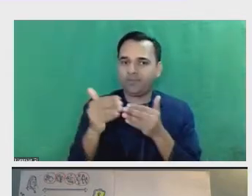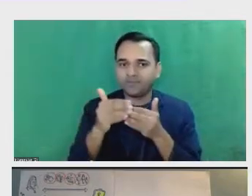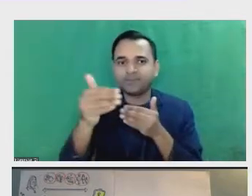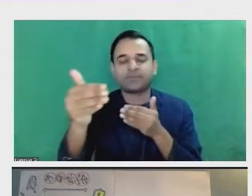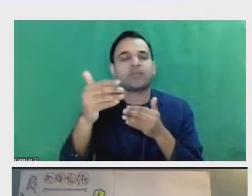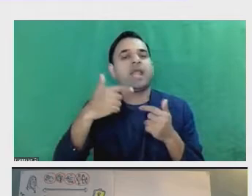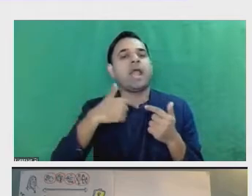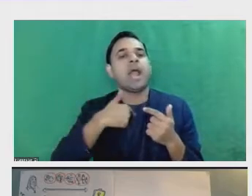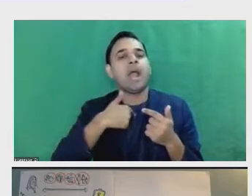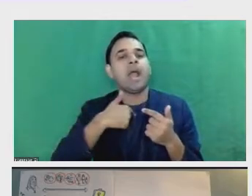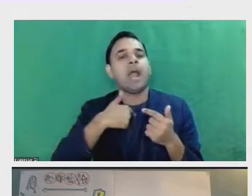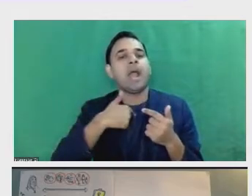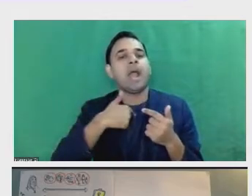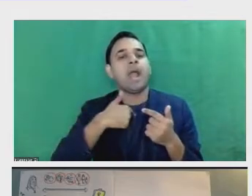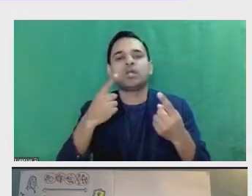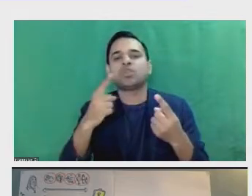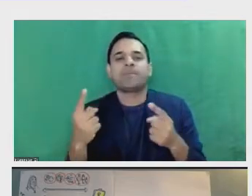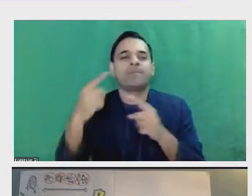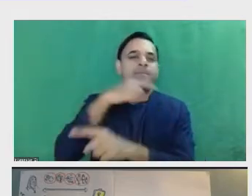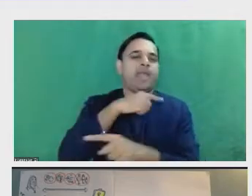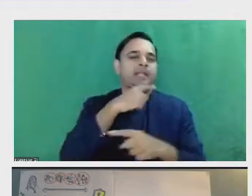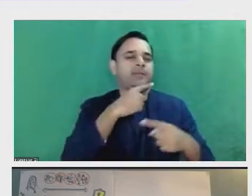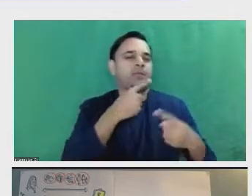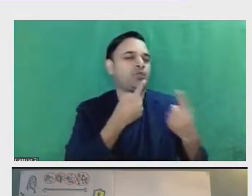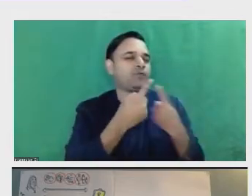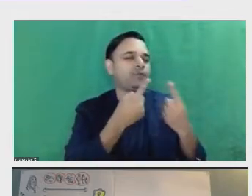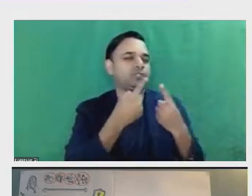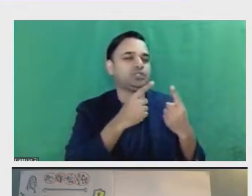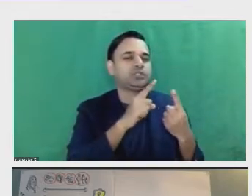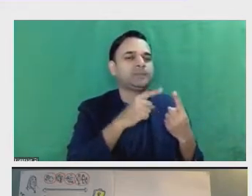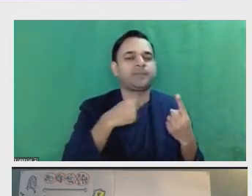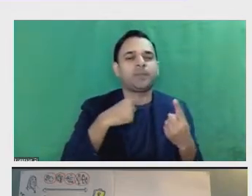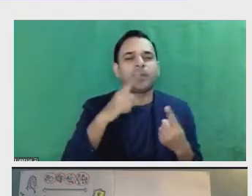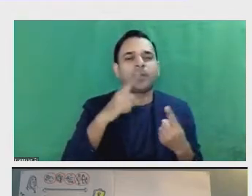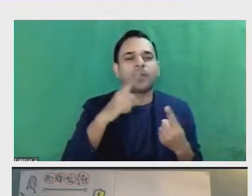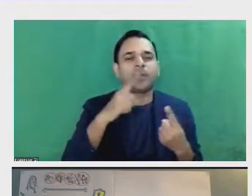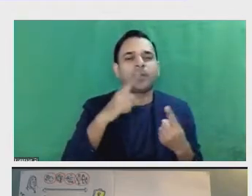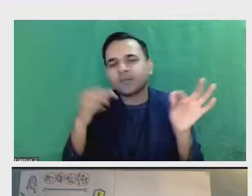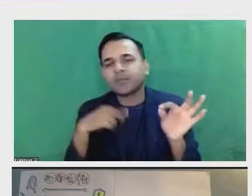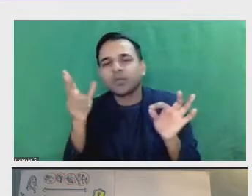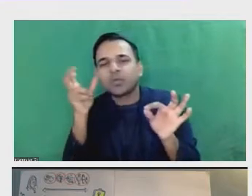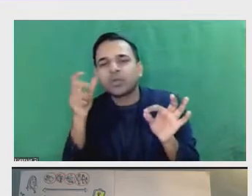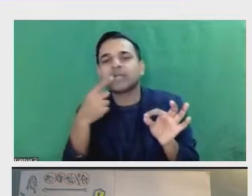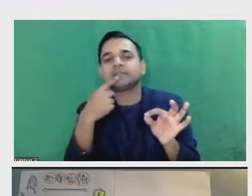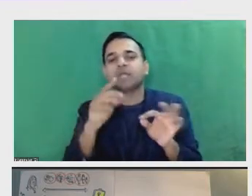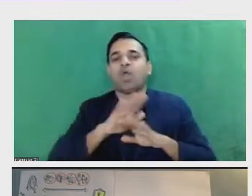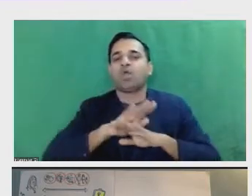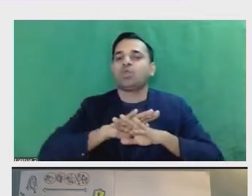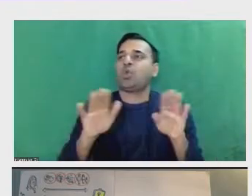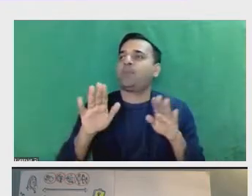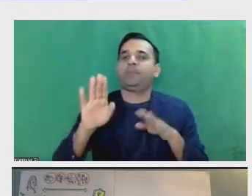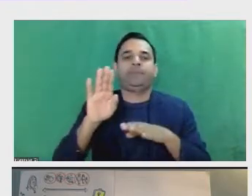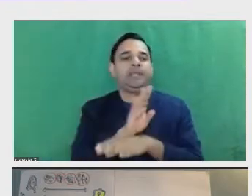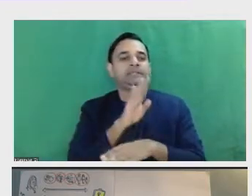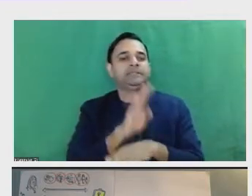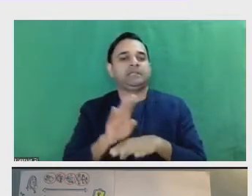of our speakers is that it's not business as usual. So how do we make sure that we don't go back to, you know, business as usual?